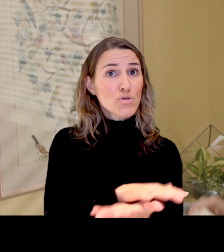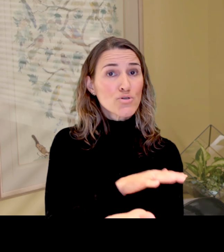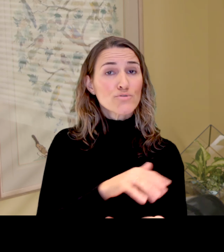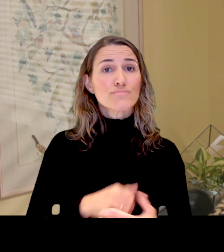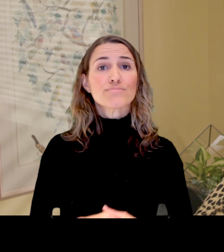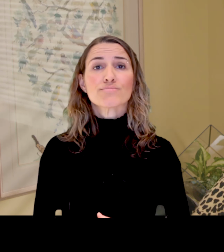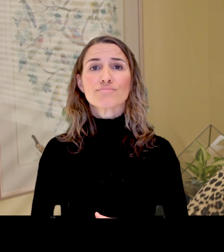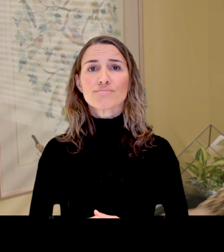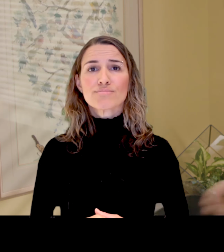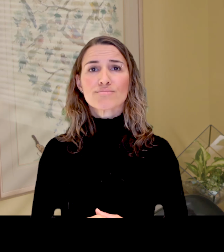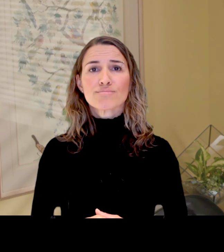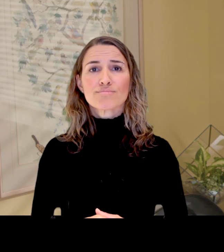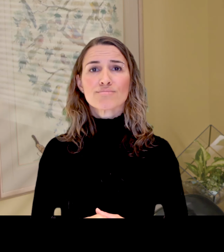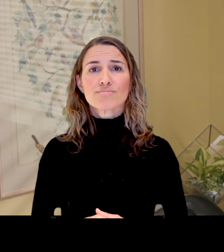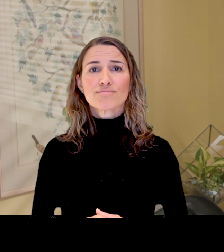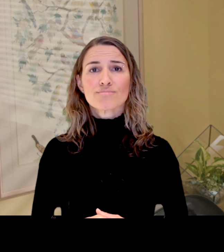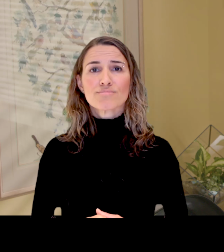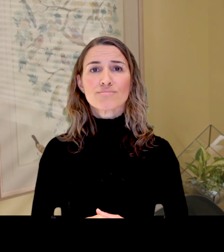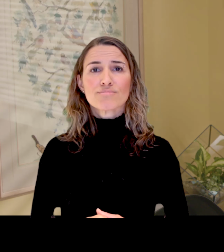paper,